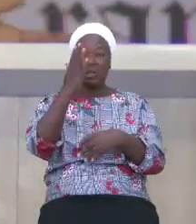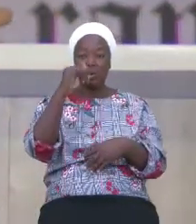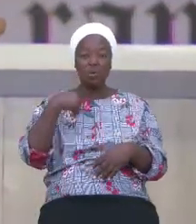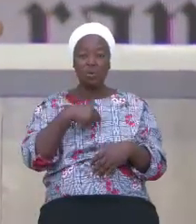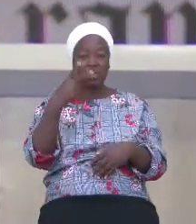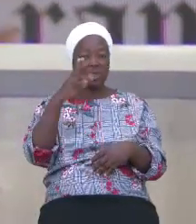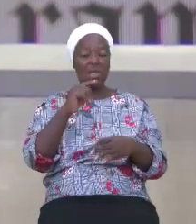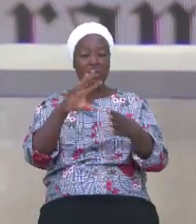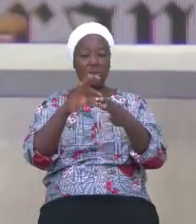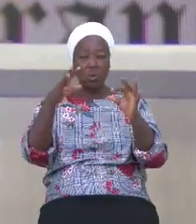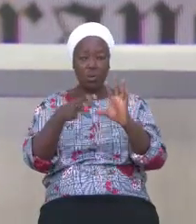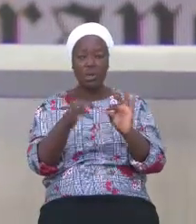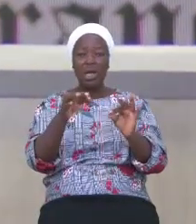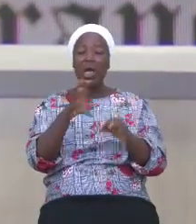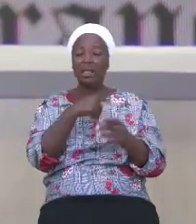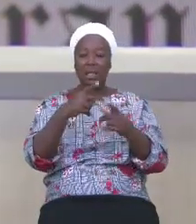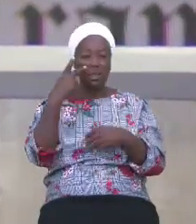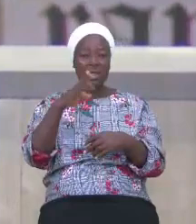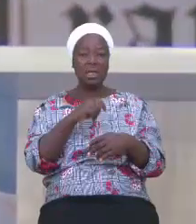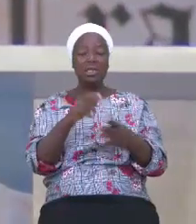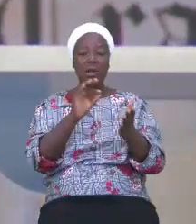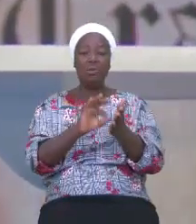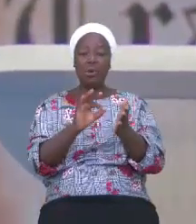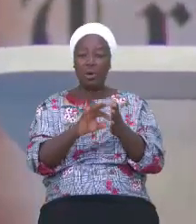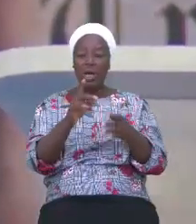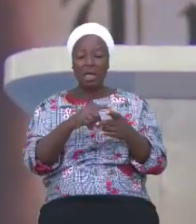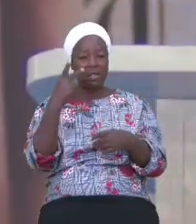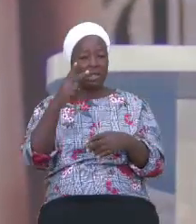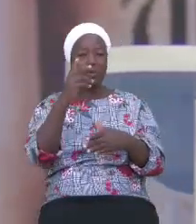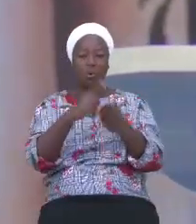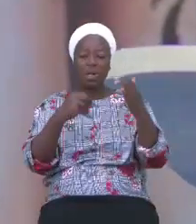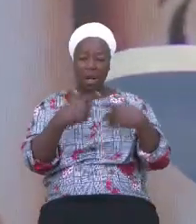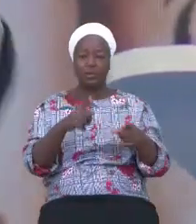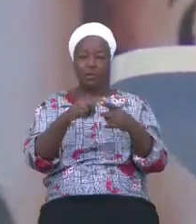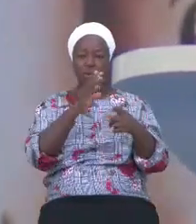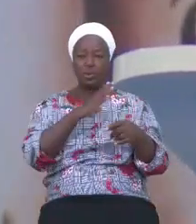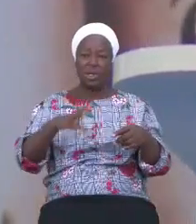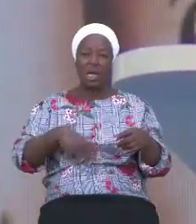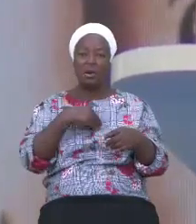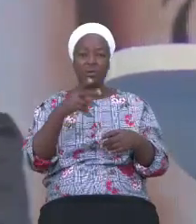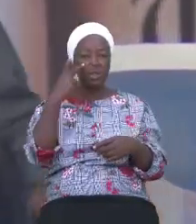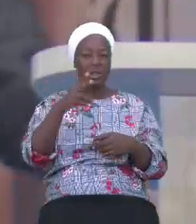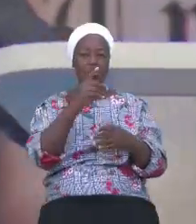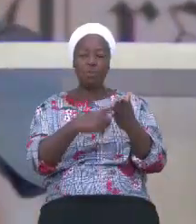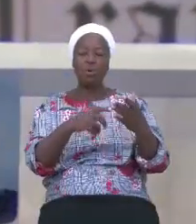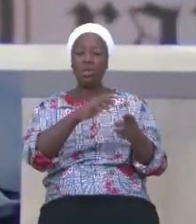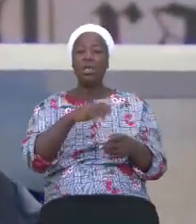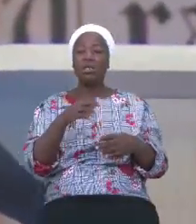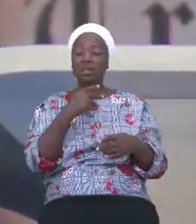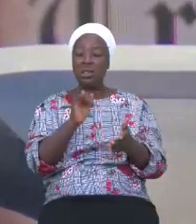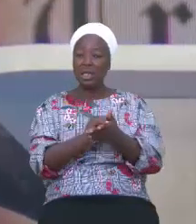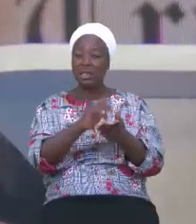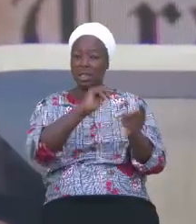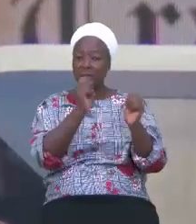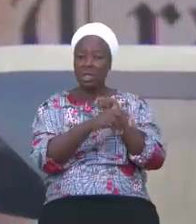the story. We're looking at the record. We're looking at what happened to Christ. We're looking at the transfiguration. And we're